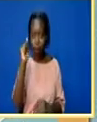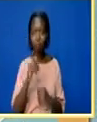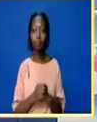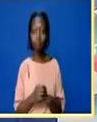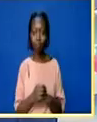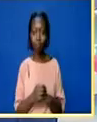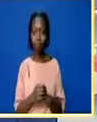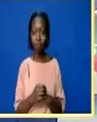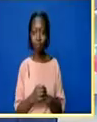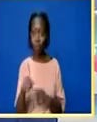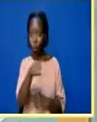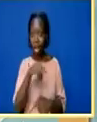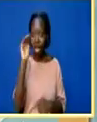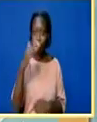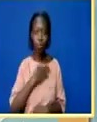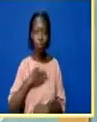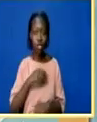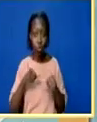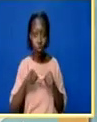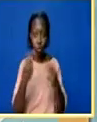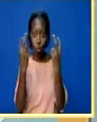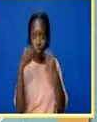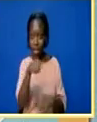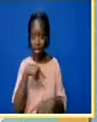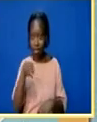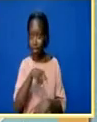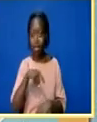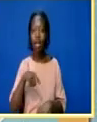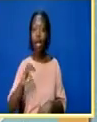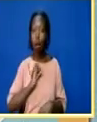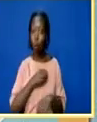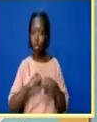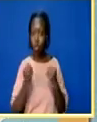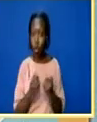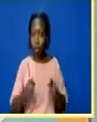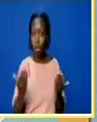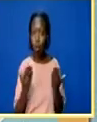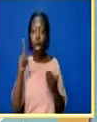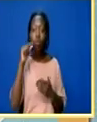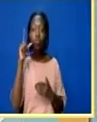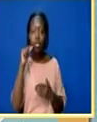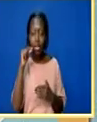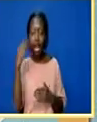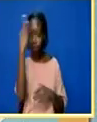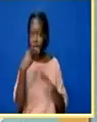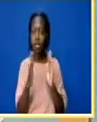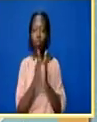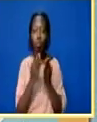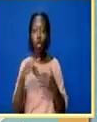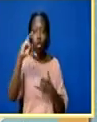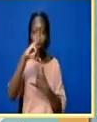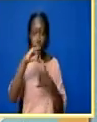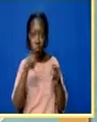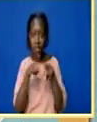Muhia. We ask you to please follow us on our social media platforms. We are on Twitter, Facebook, and